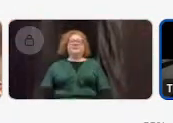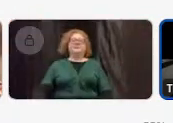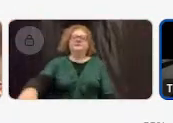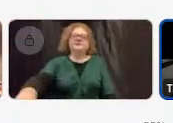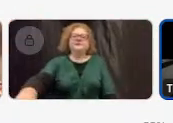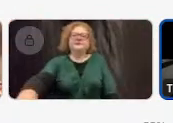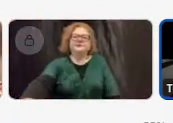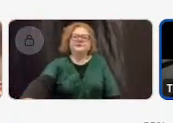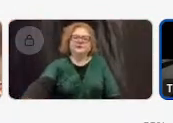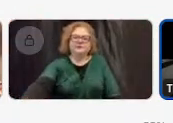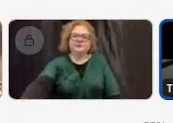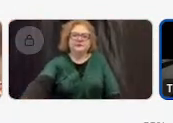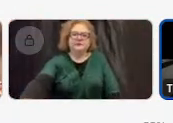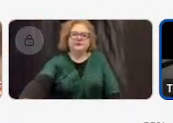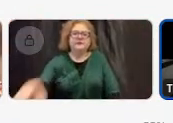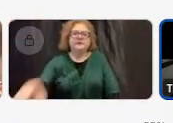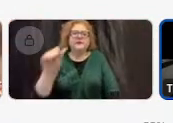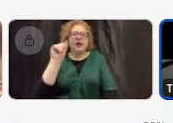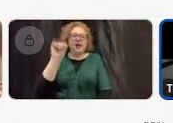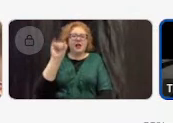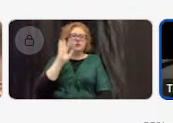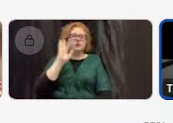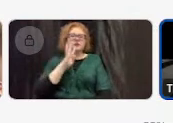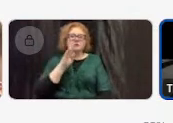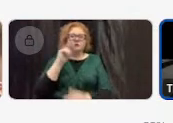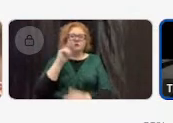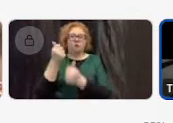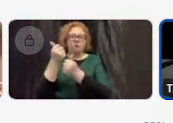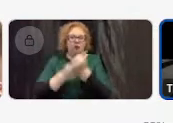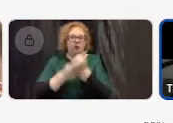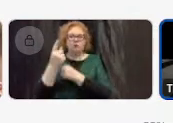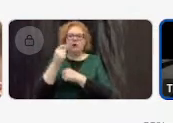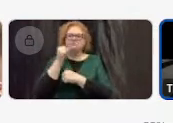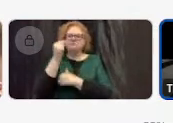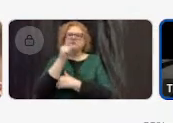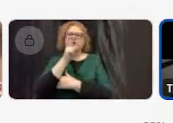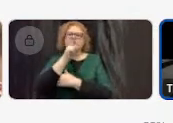call them up in the order that I have, starting off with.